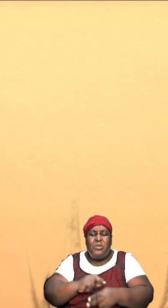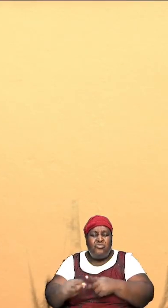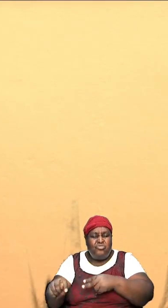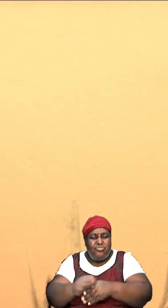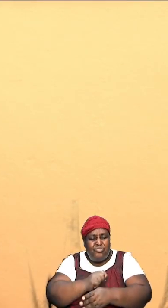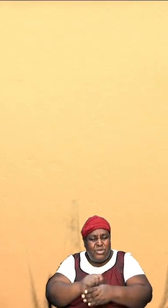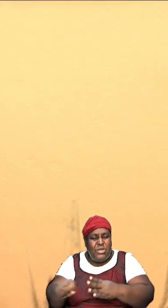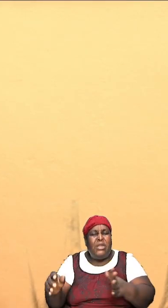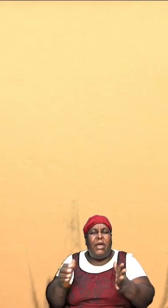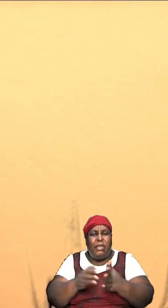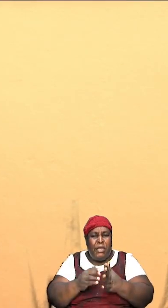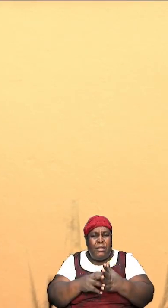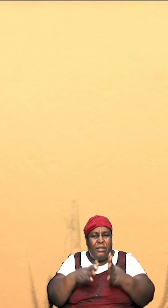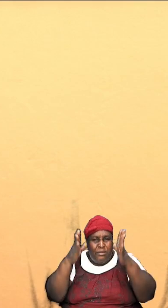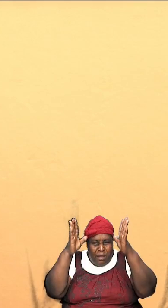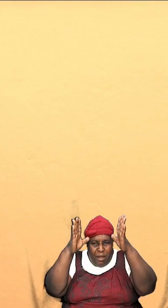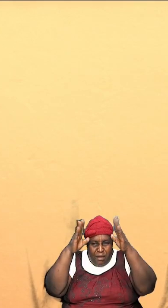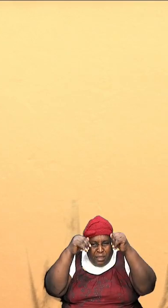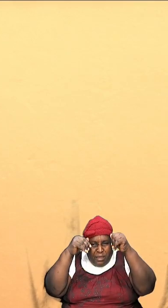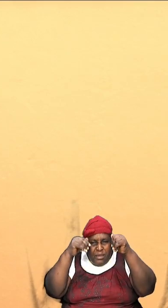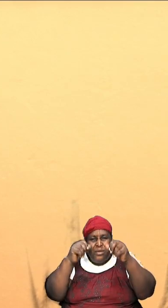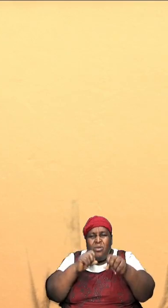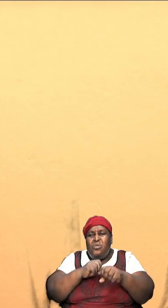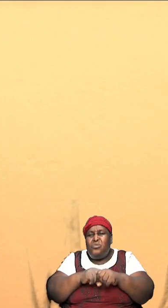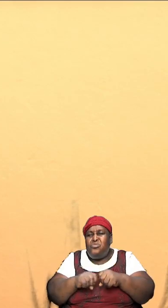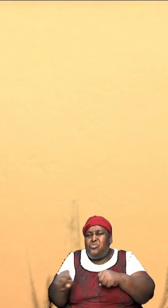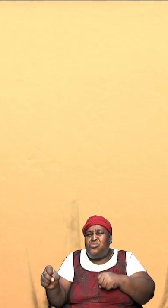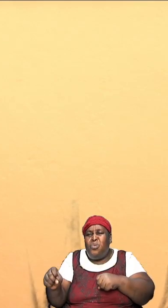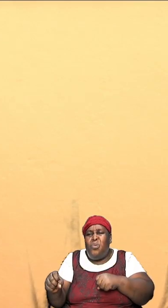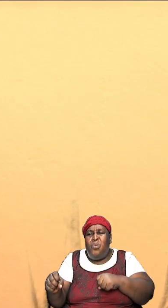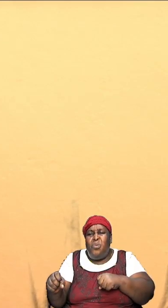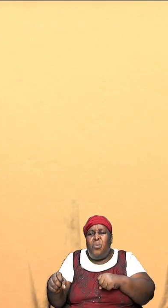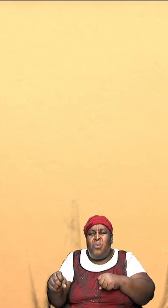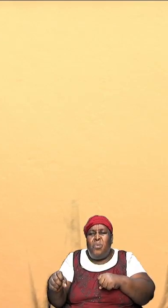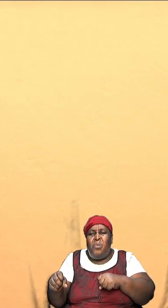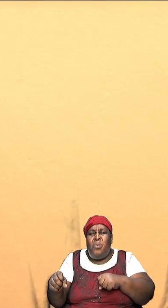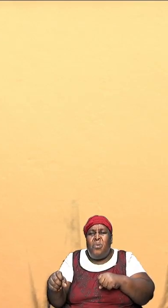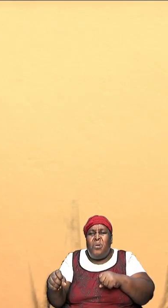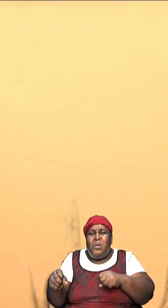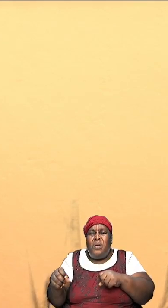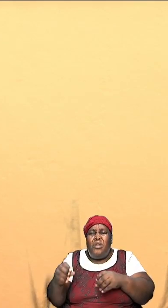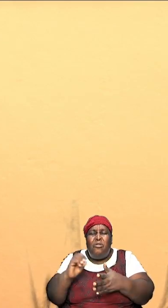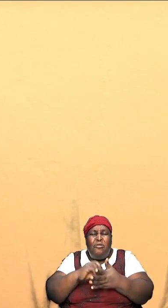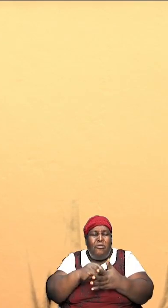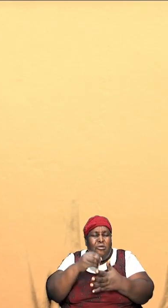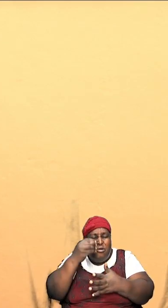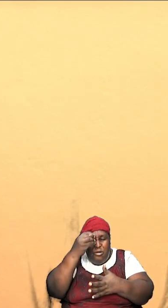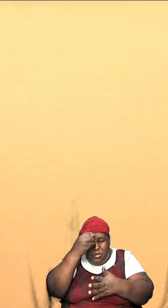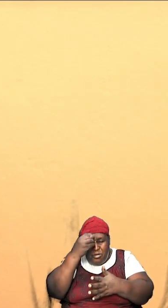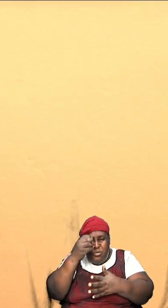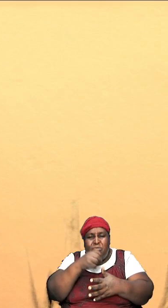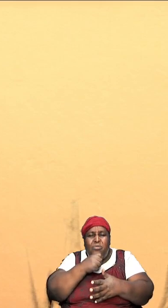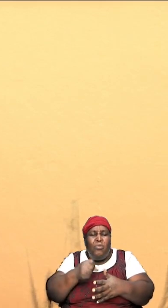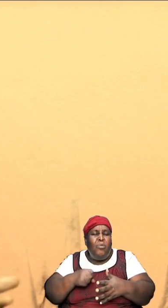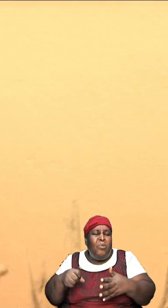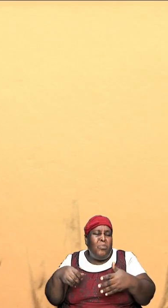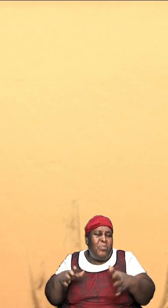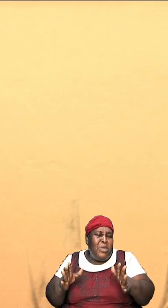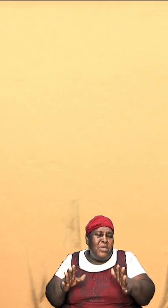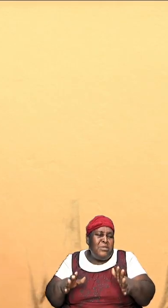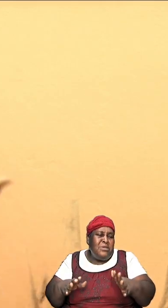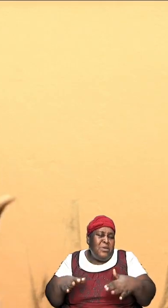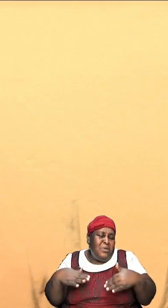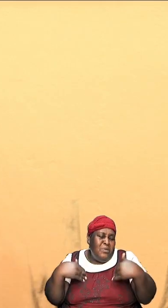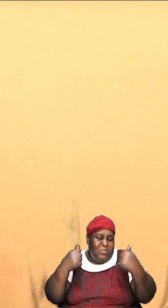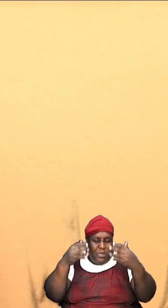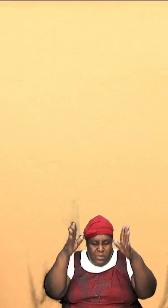donkey, because he was so caught up. Amen. He was so learned the old ways from his young donkey